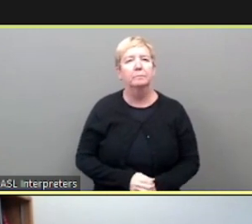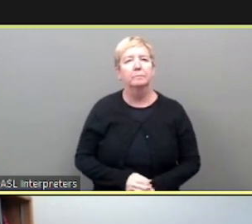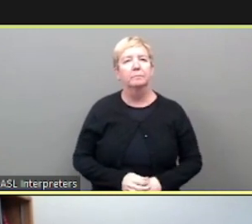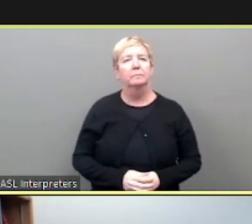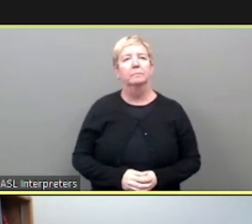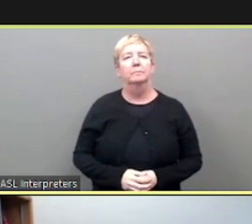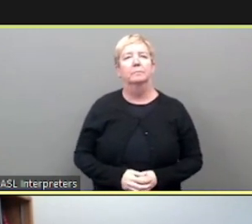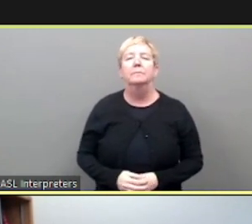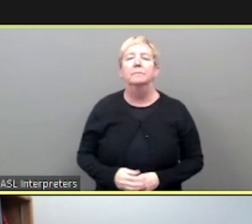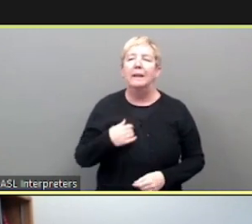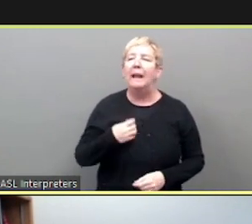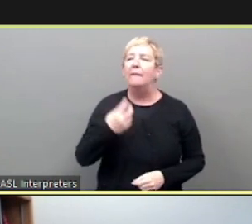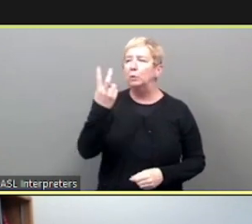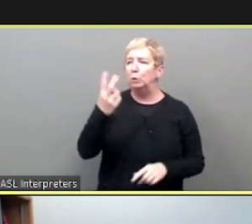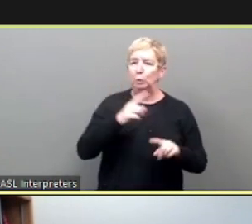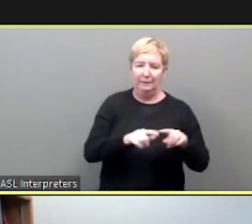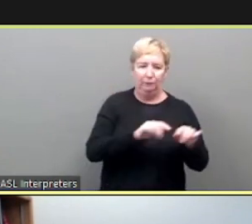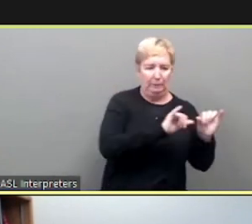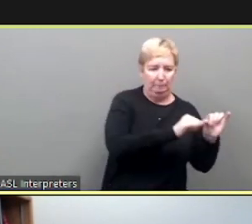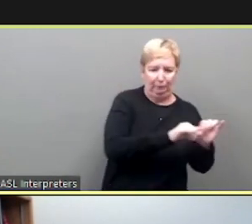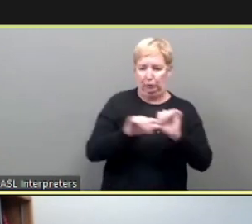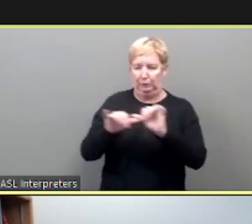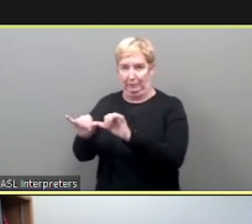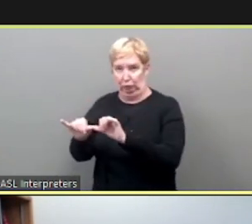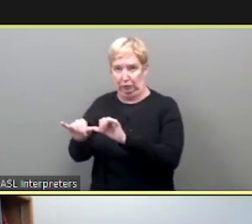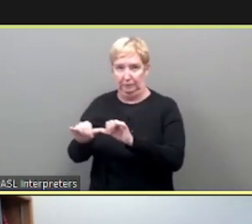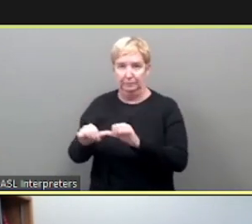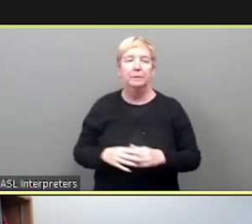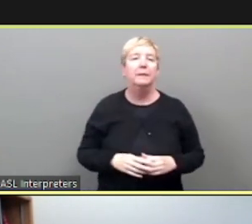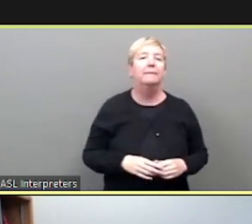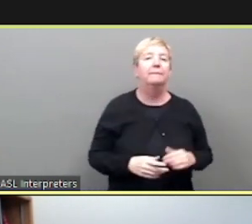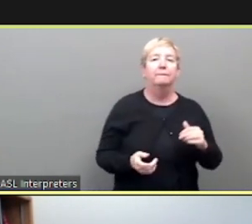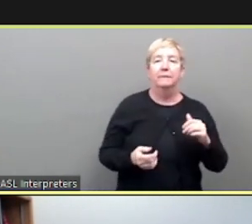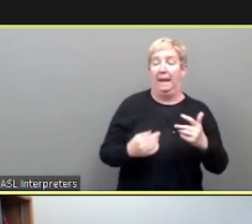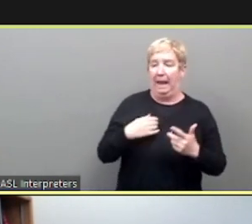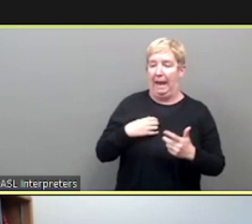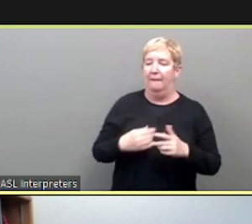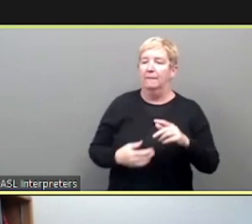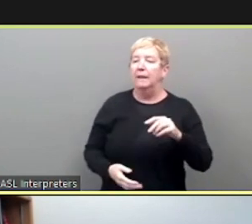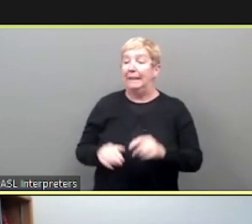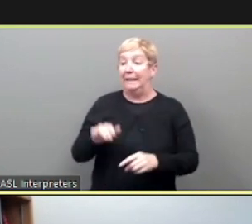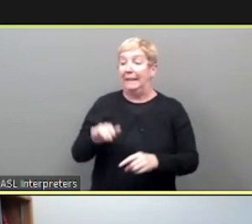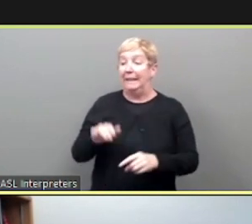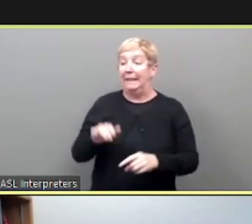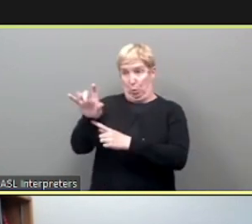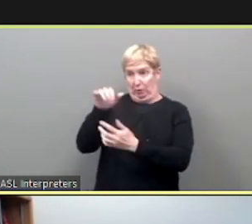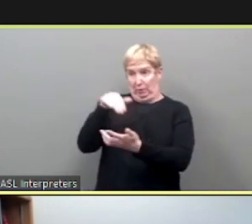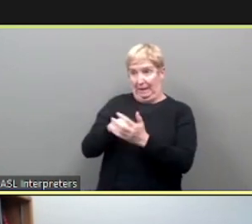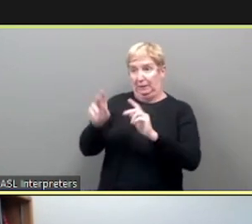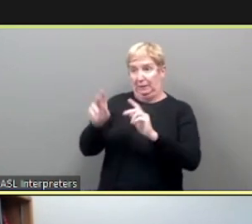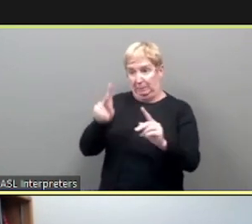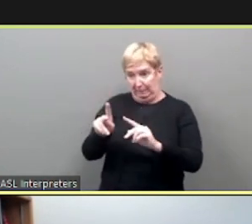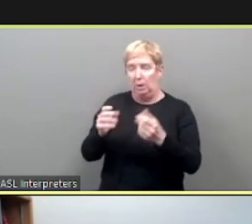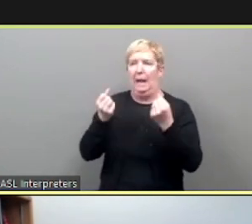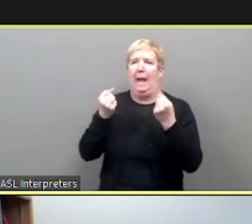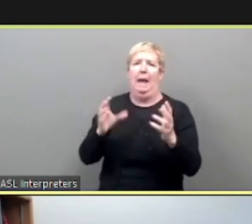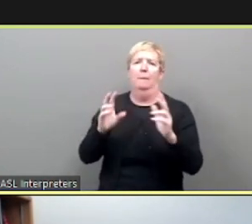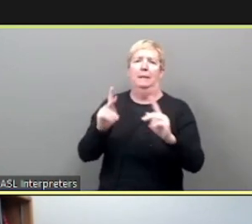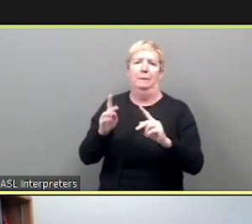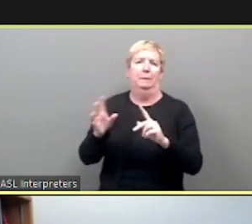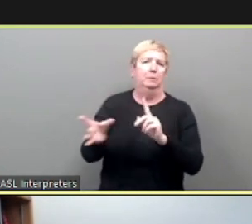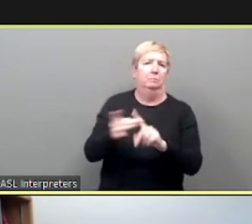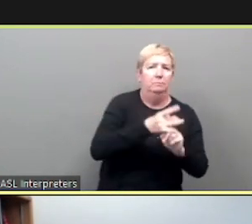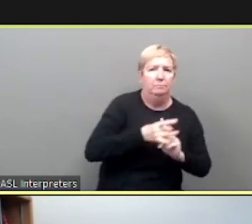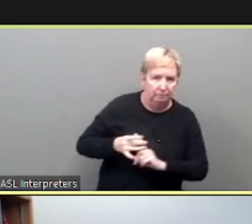depicts two metrics. It's the total new cases per 100,000 persons per day, and the